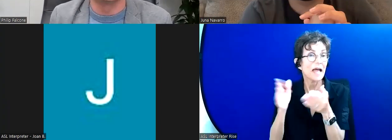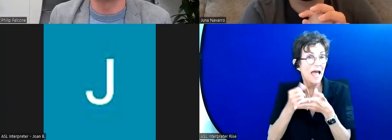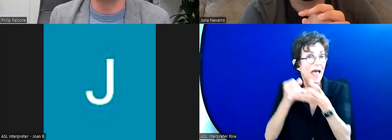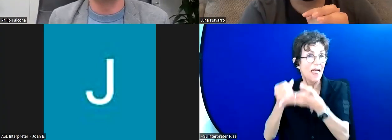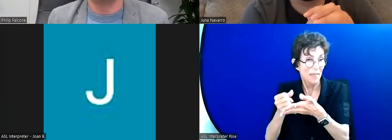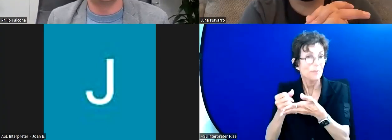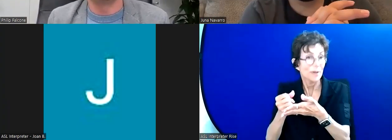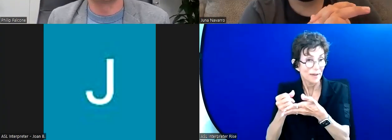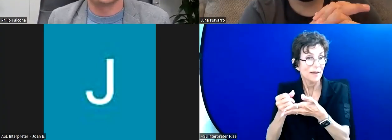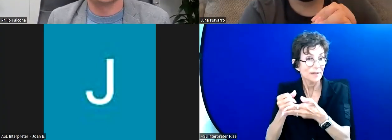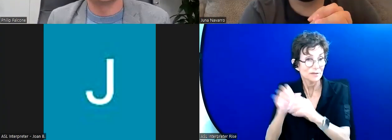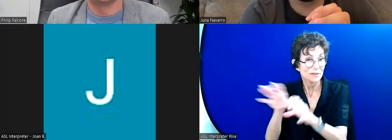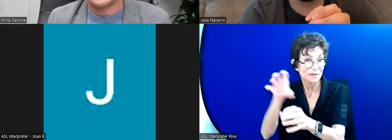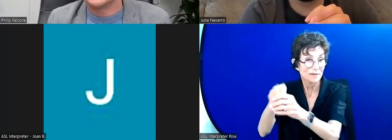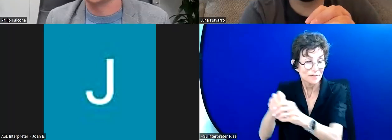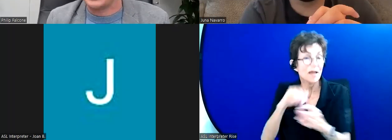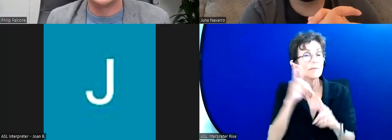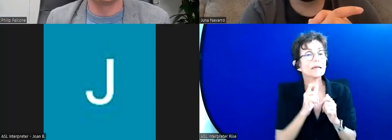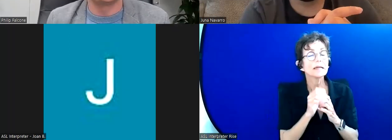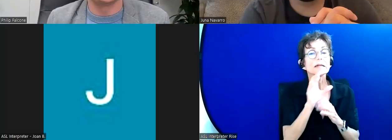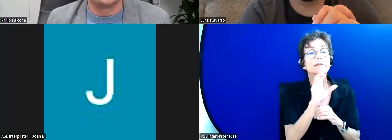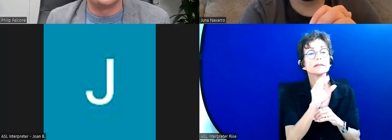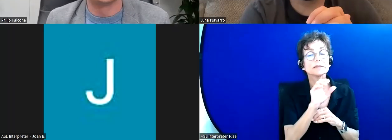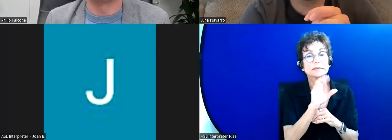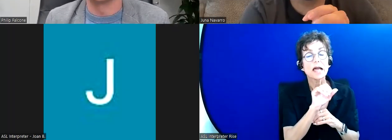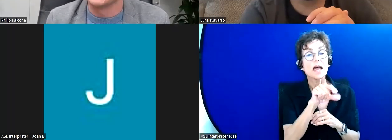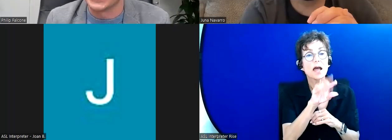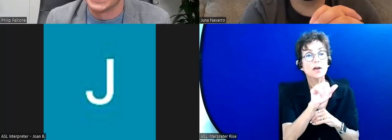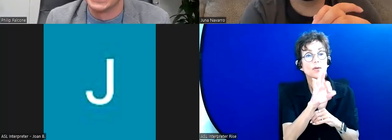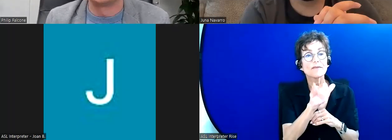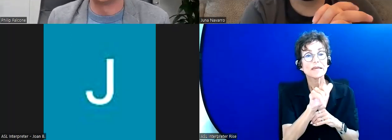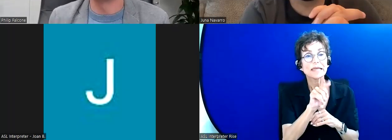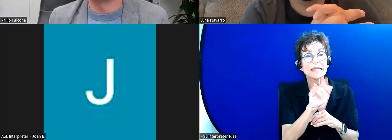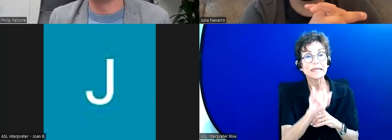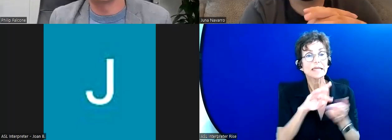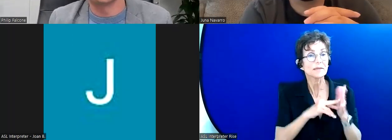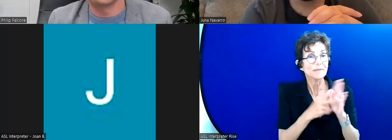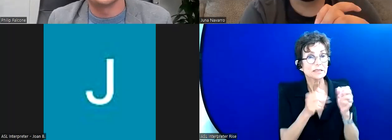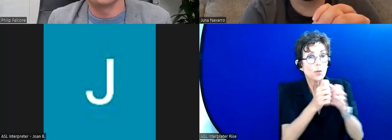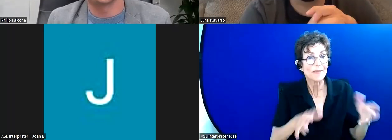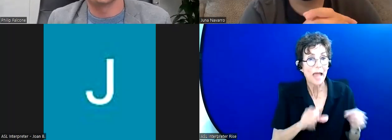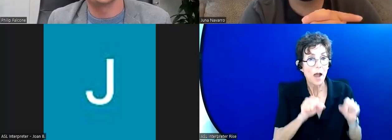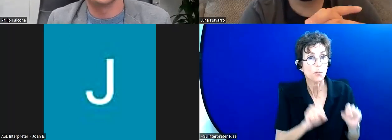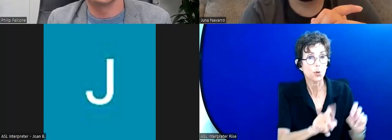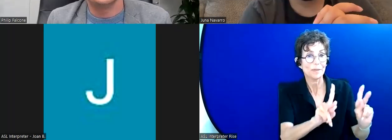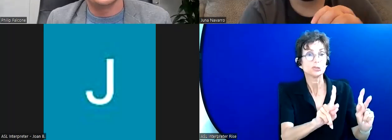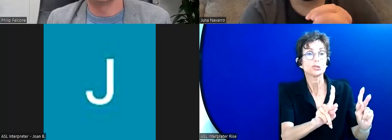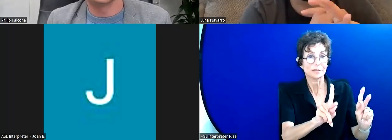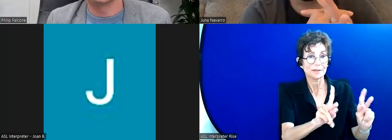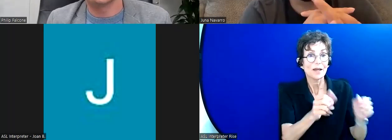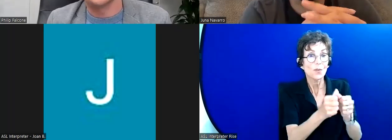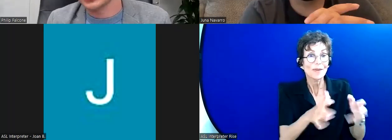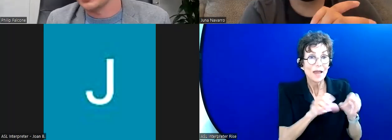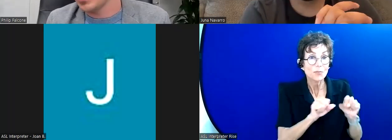perspective, is painting, creating on a wall without permission. Permission is the important word there. And